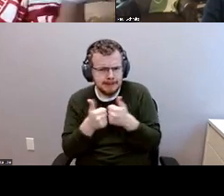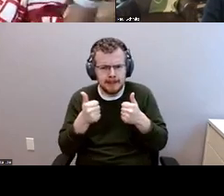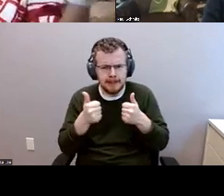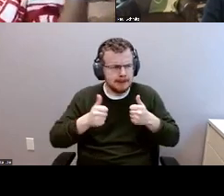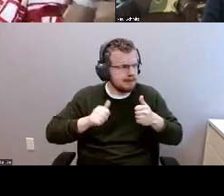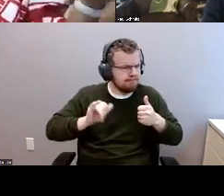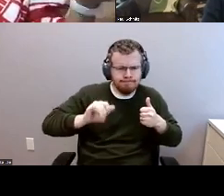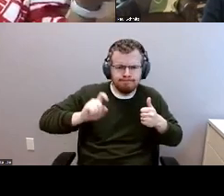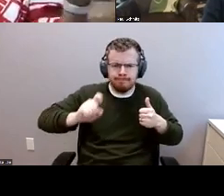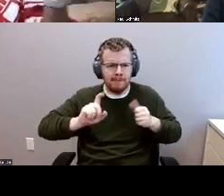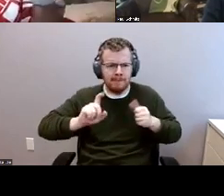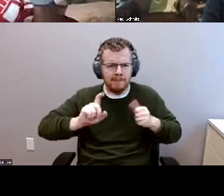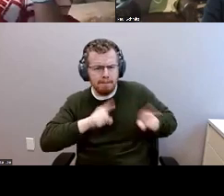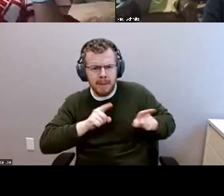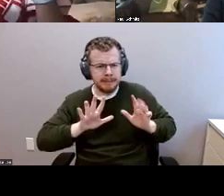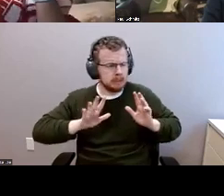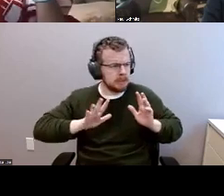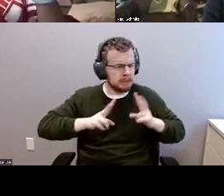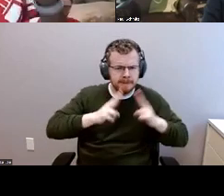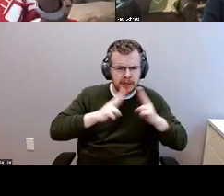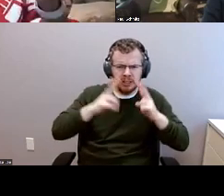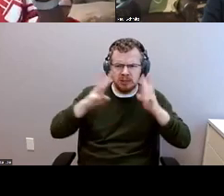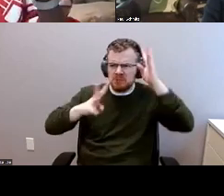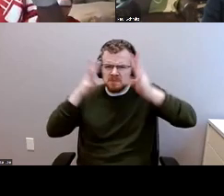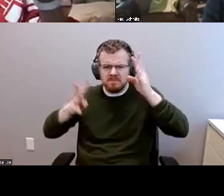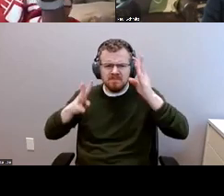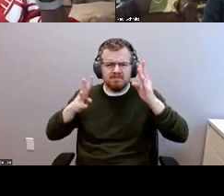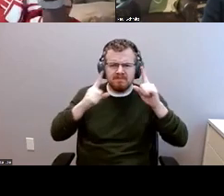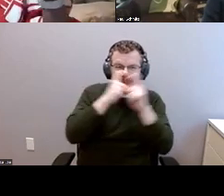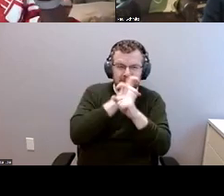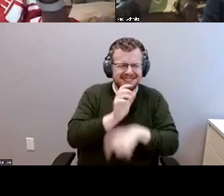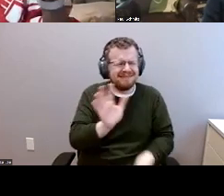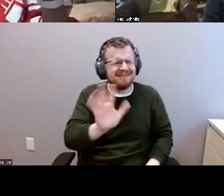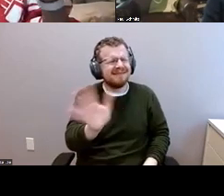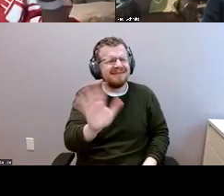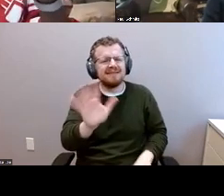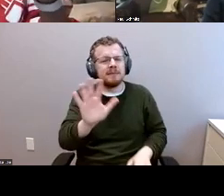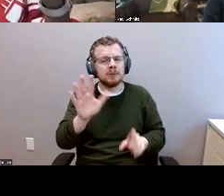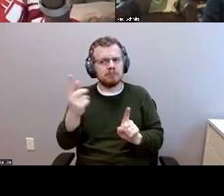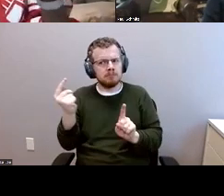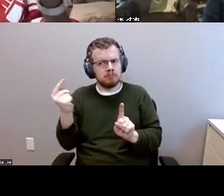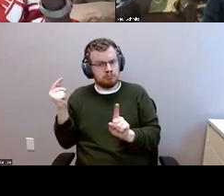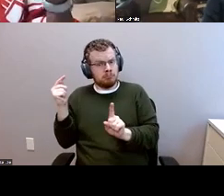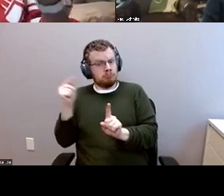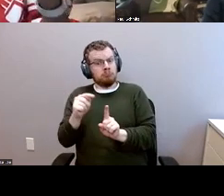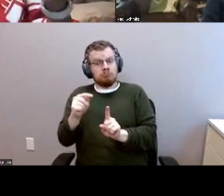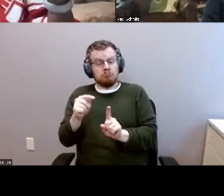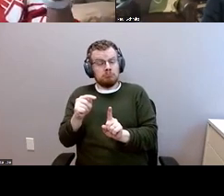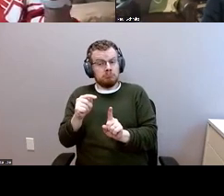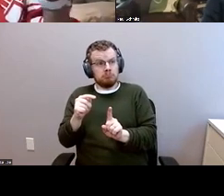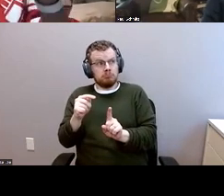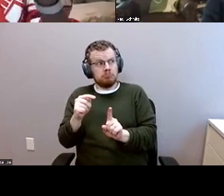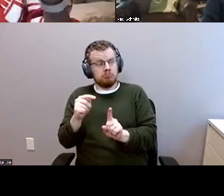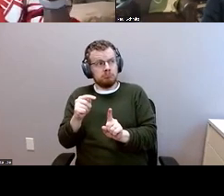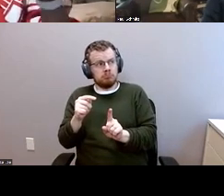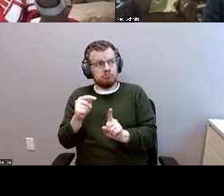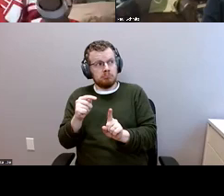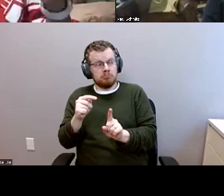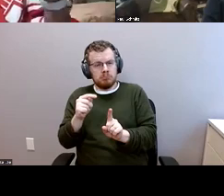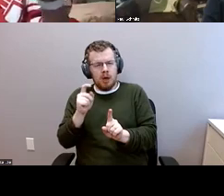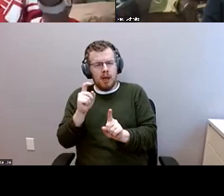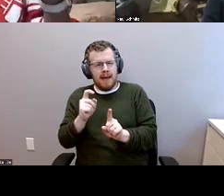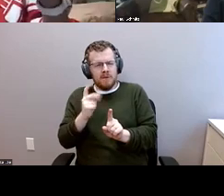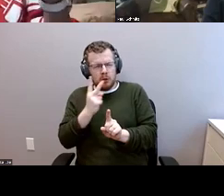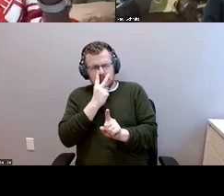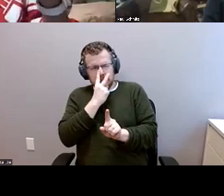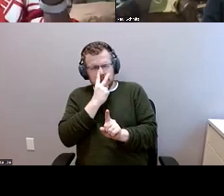responsive in a very complex way. But sometimes at the very, very core of this is our ability to see and connect